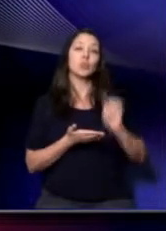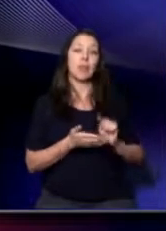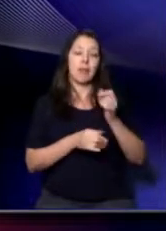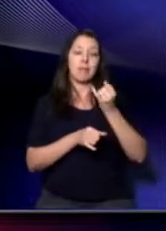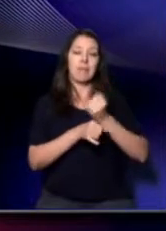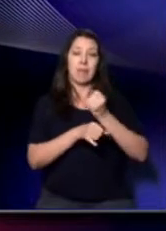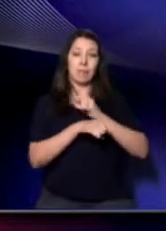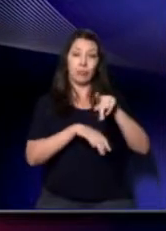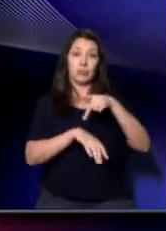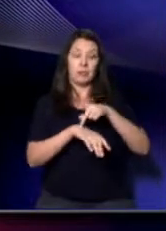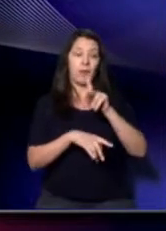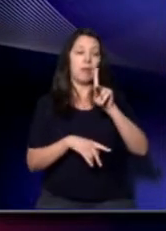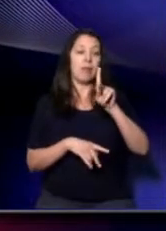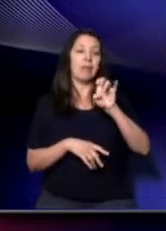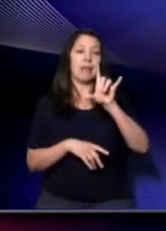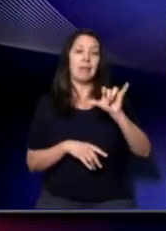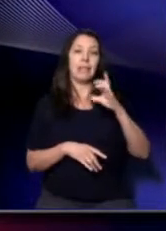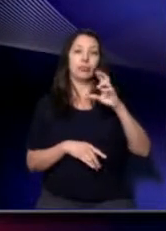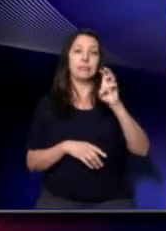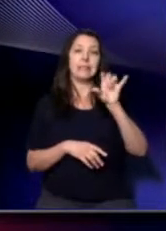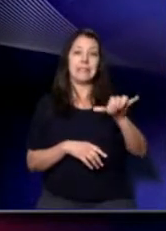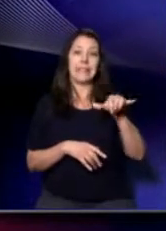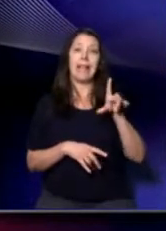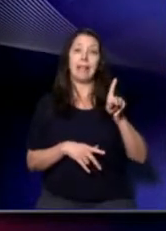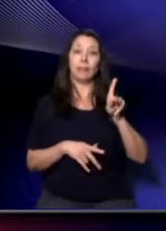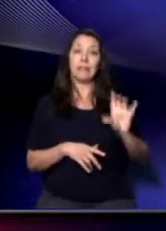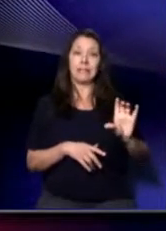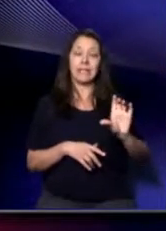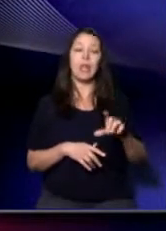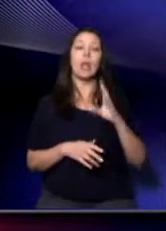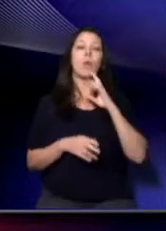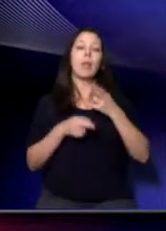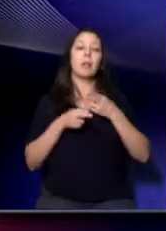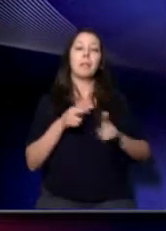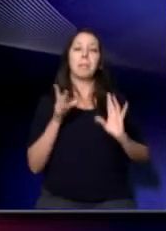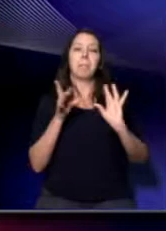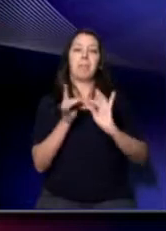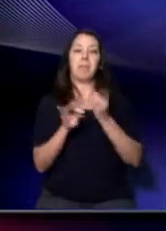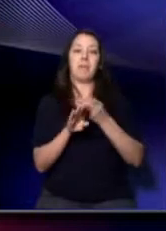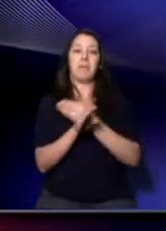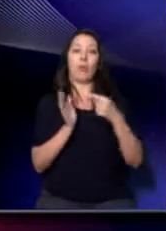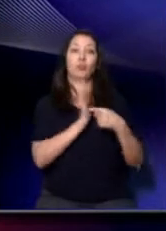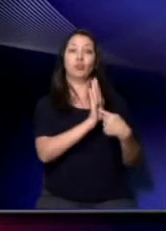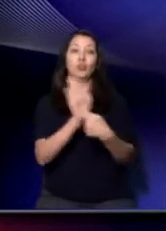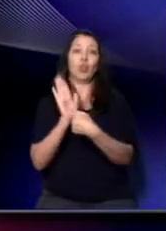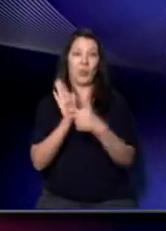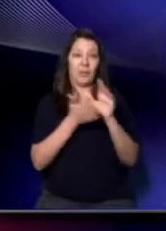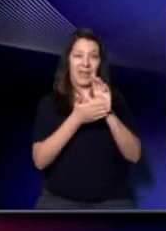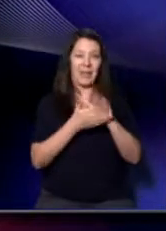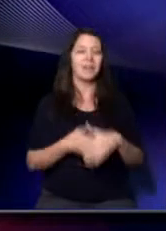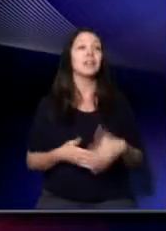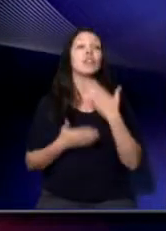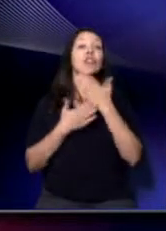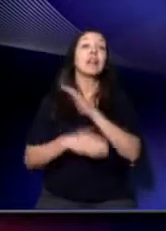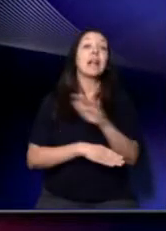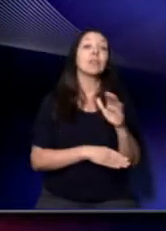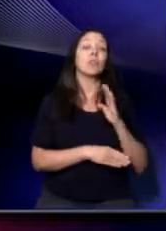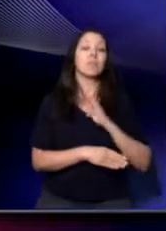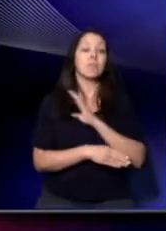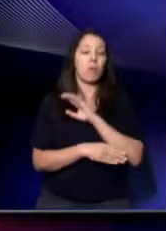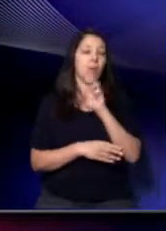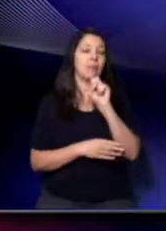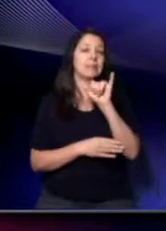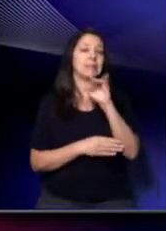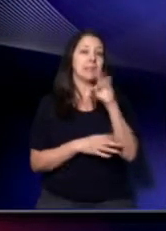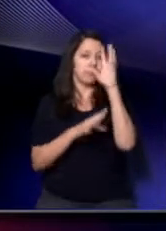Kelly Creasy, and she will do a quick intro before the video. Good afternoon, Board President Sims, members of the